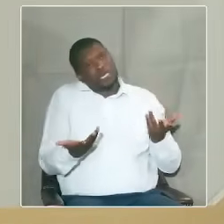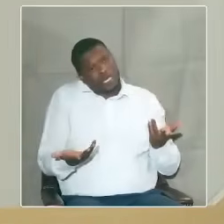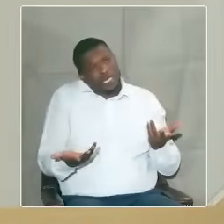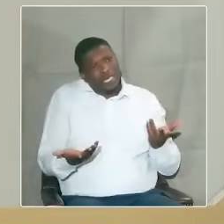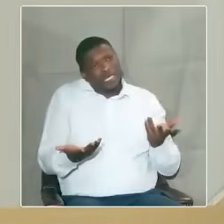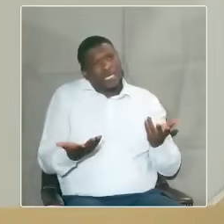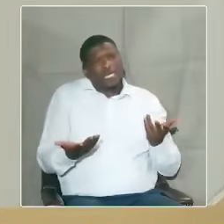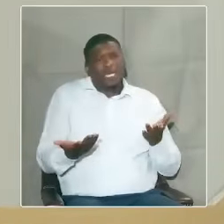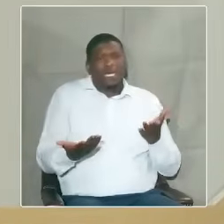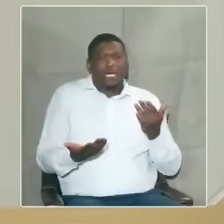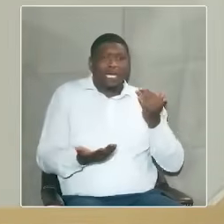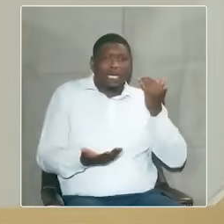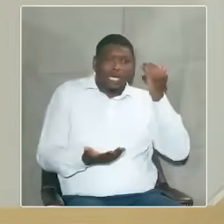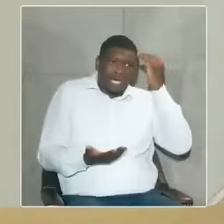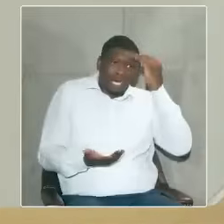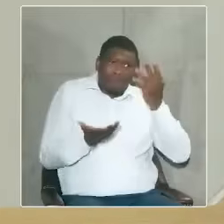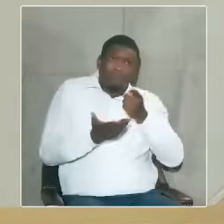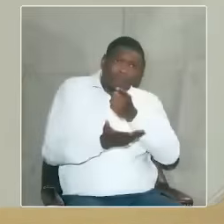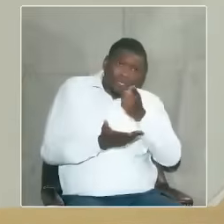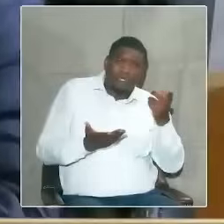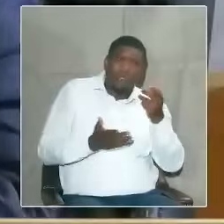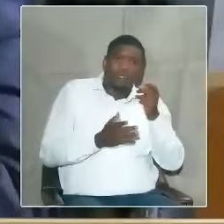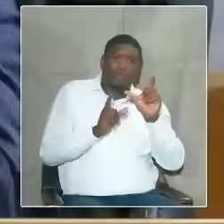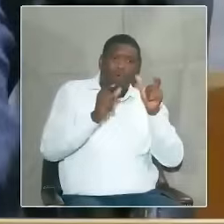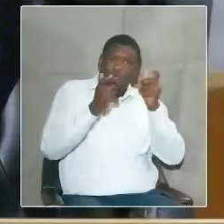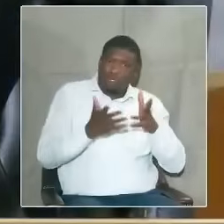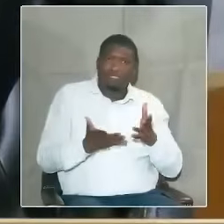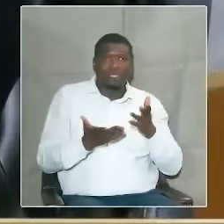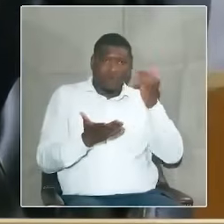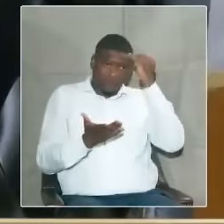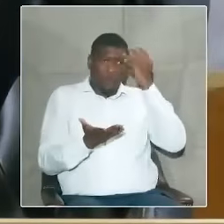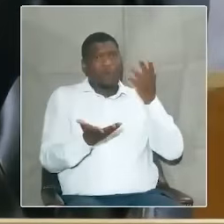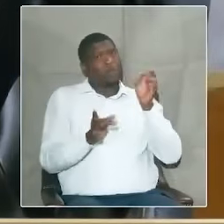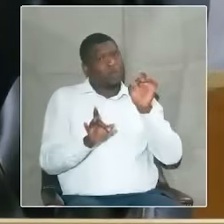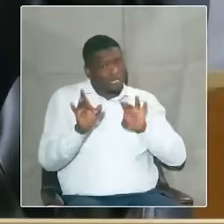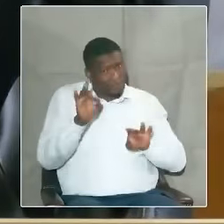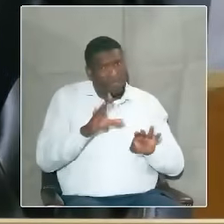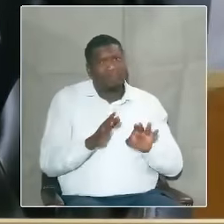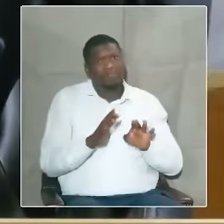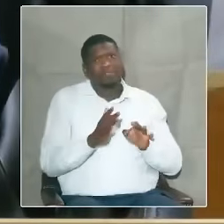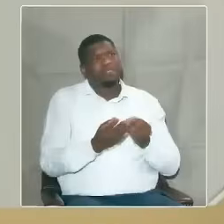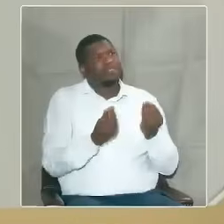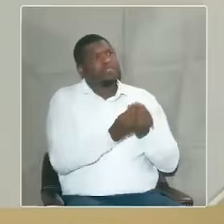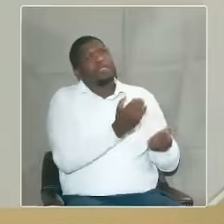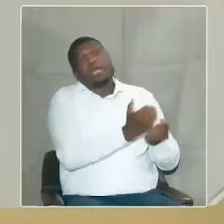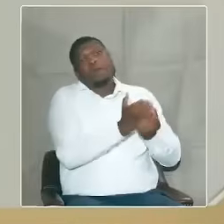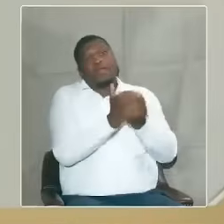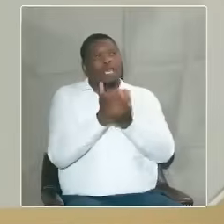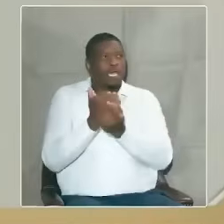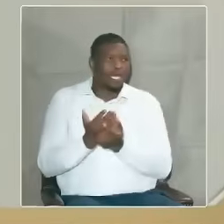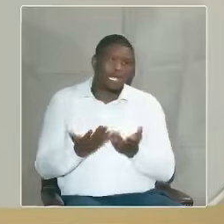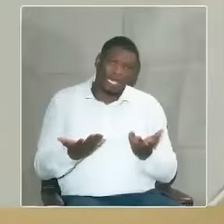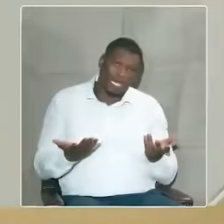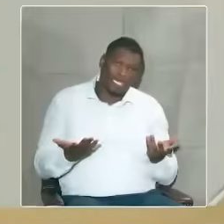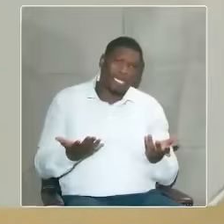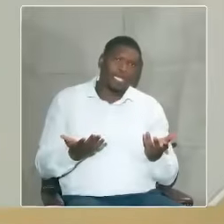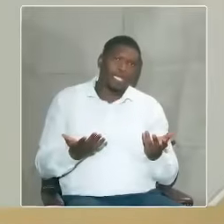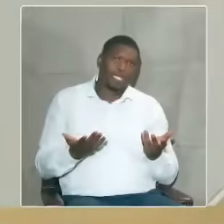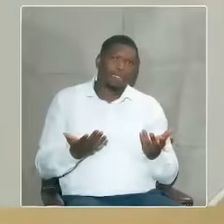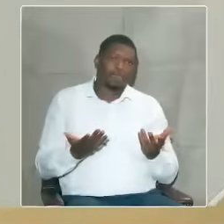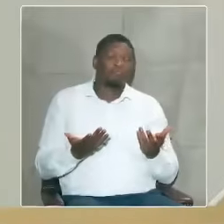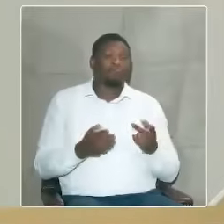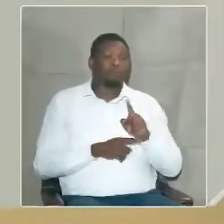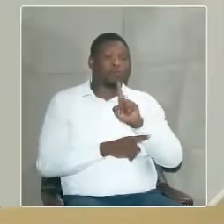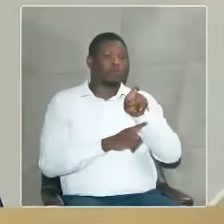I'm sure the commissioners are prerogative where they are sitting. We go through things. As a